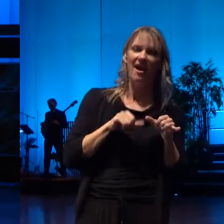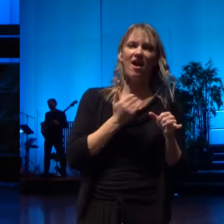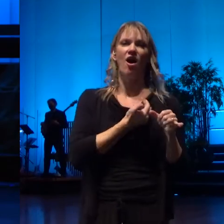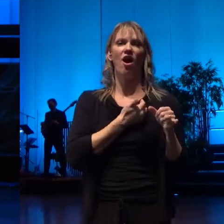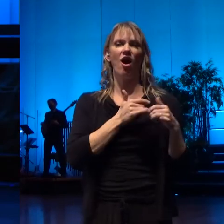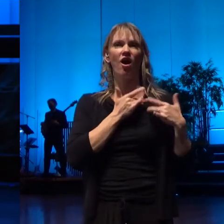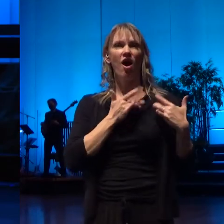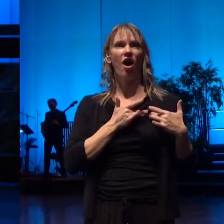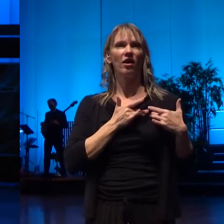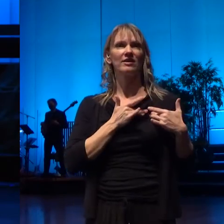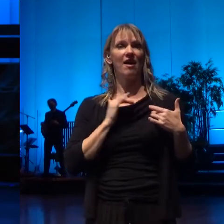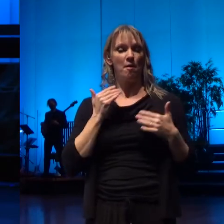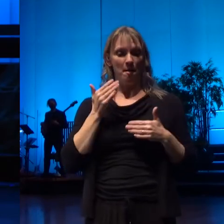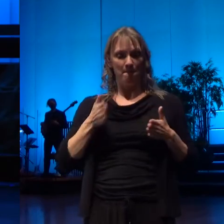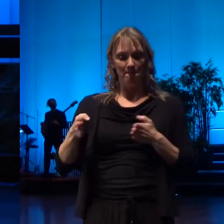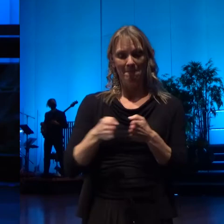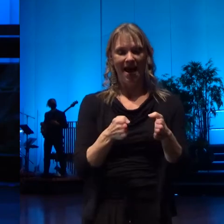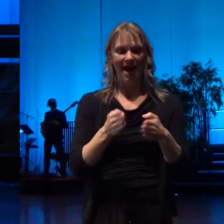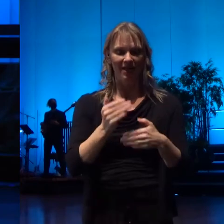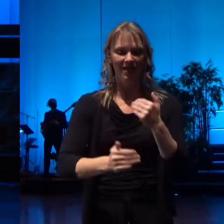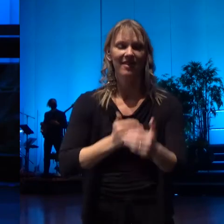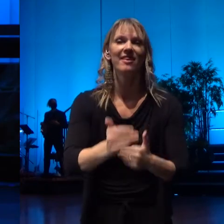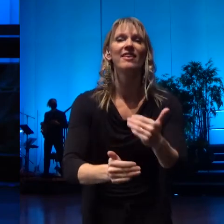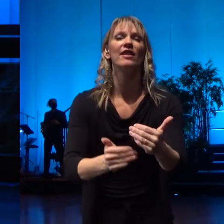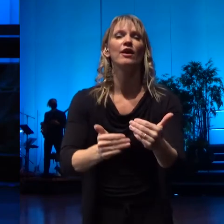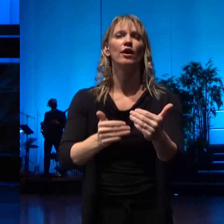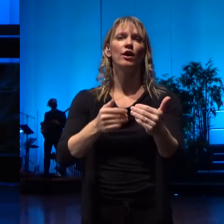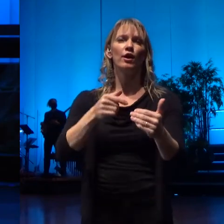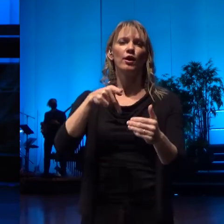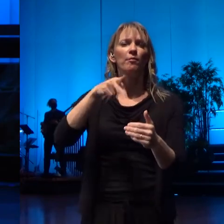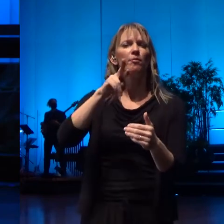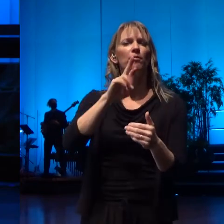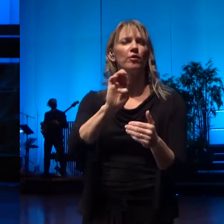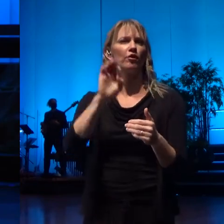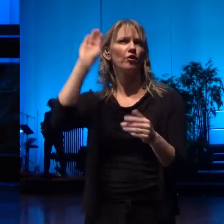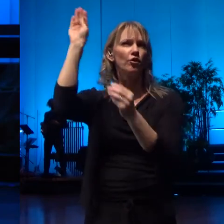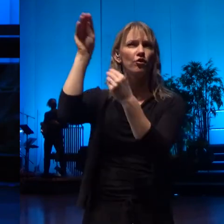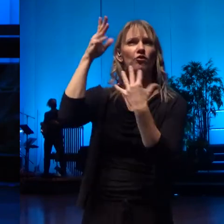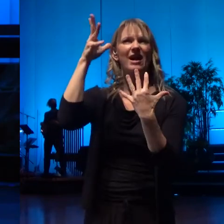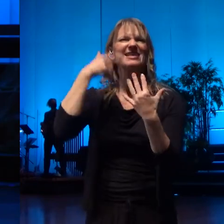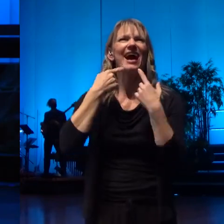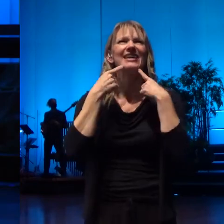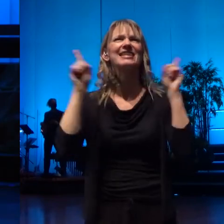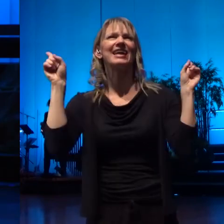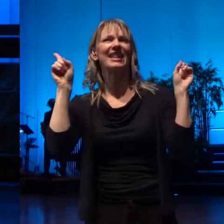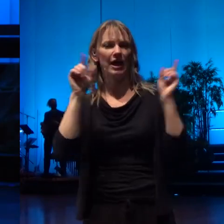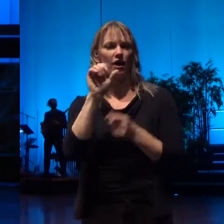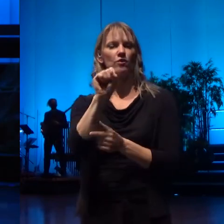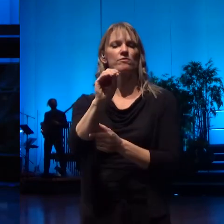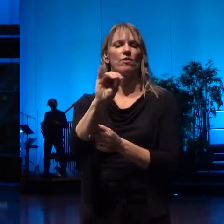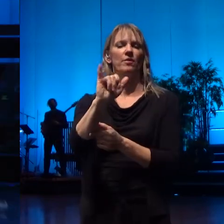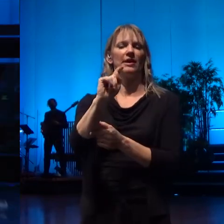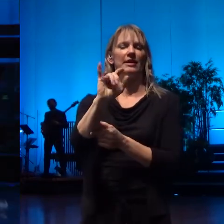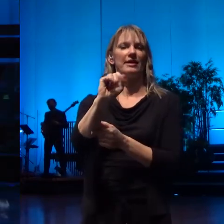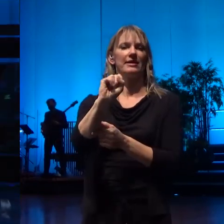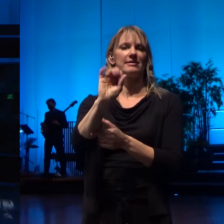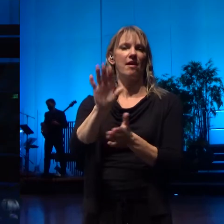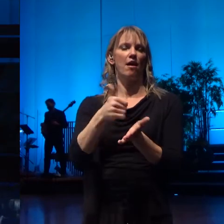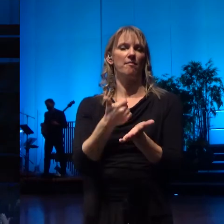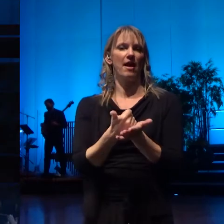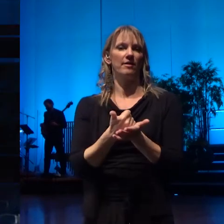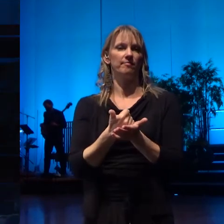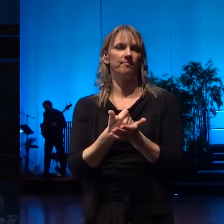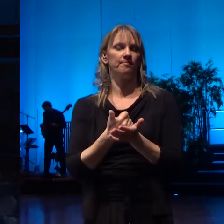our pathway, for it is pure grace. And I declare this into being, and so it is. Amen.